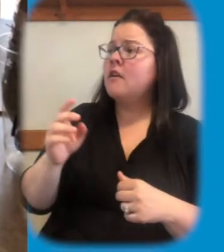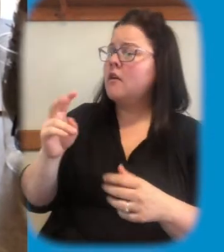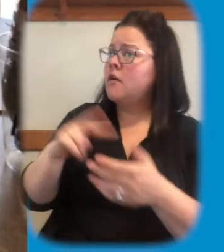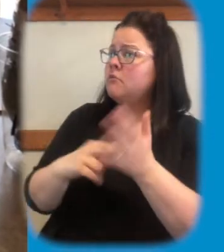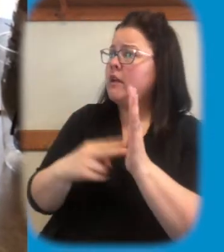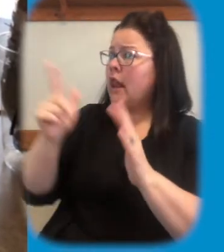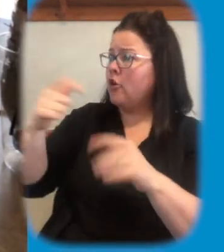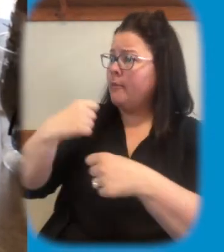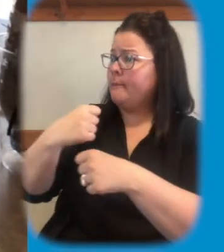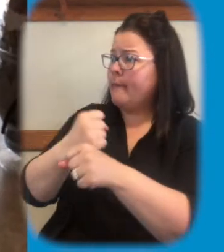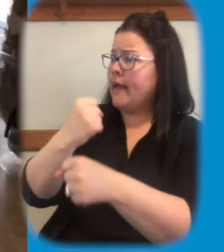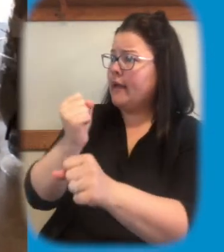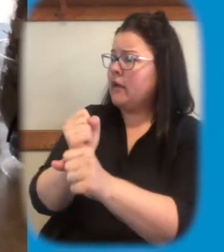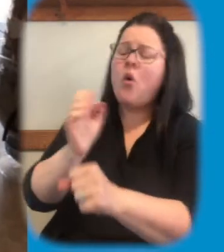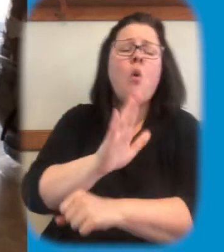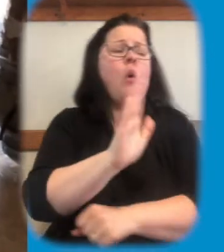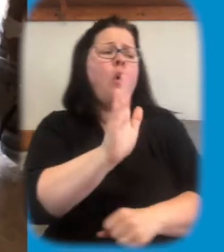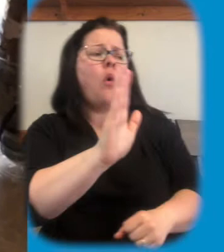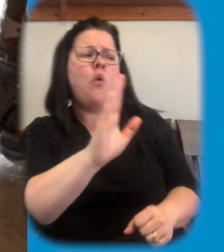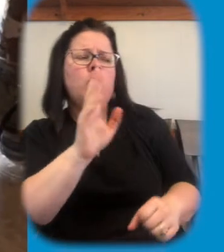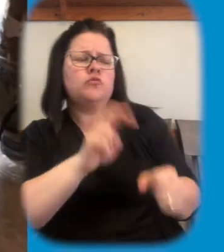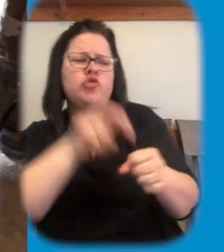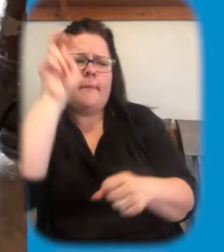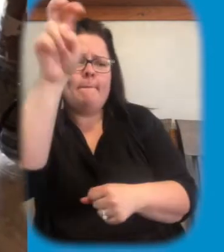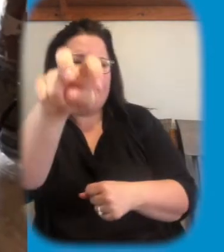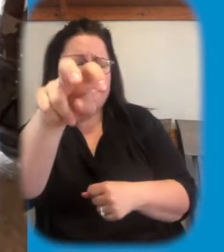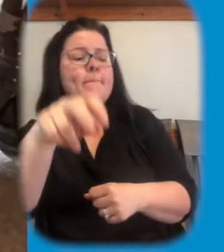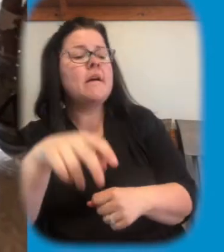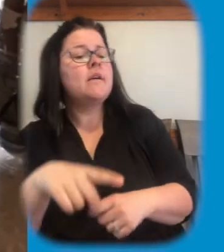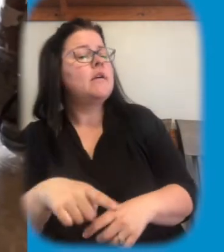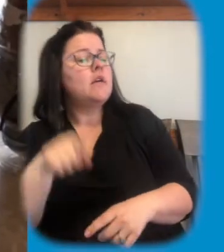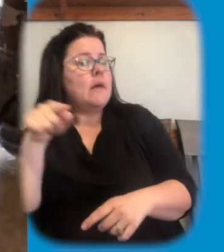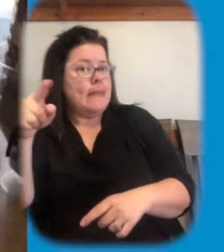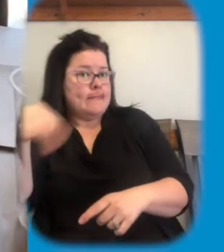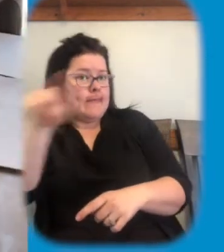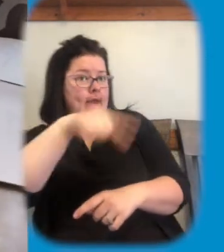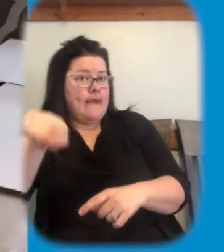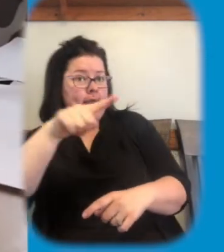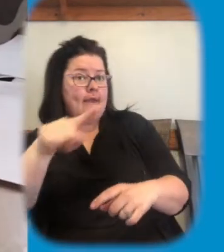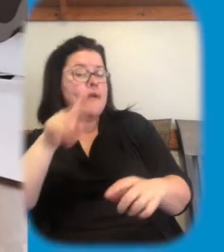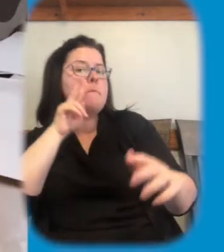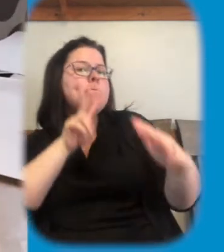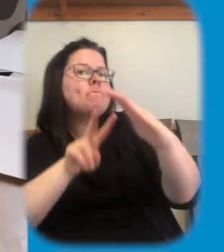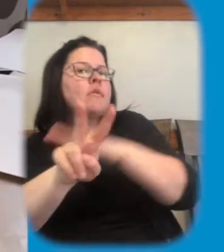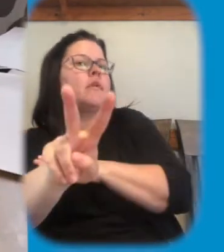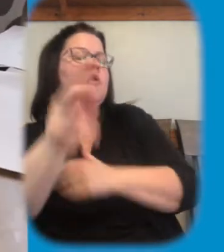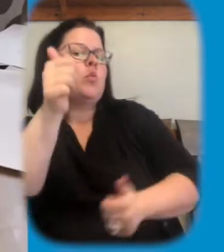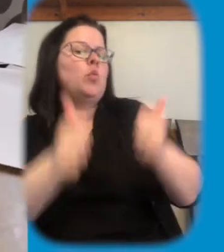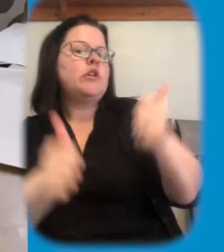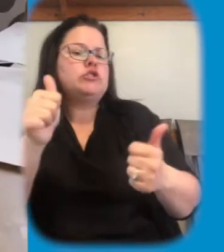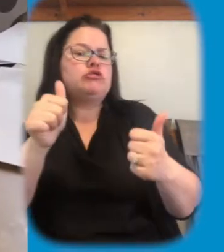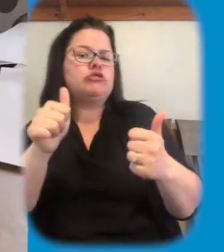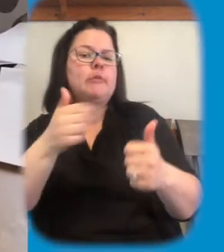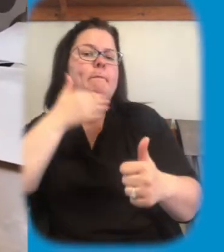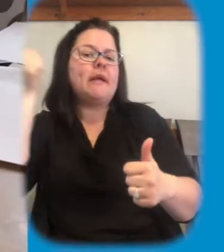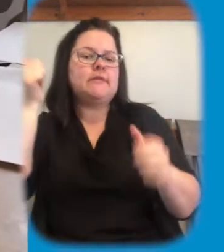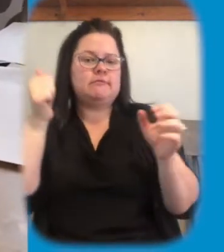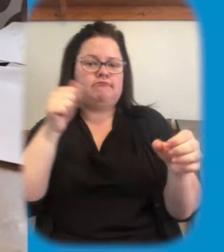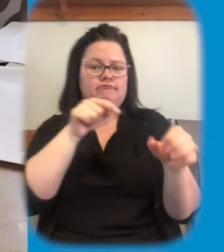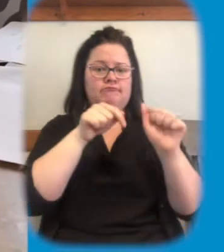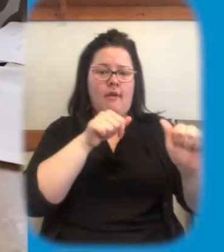Make. Oh, no, not that challenge yet. I want them to predict. Which one's the best? Yeah. Like which